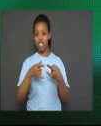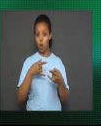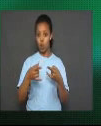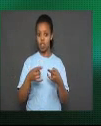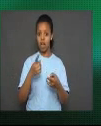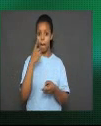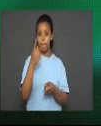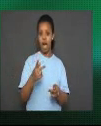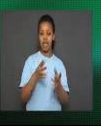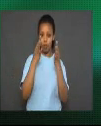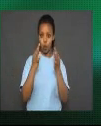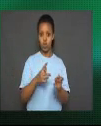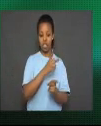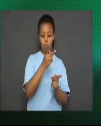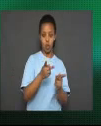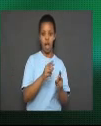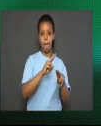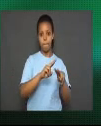a particular location.